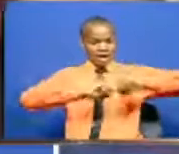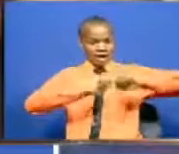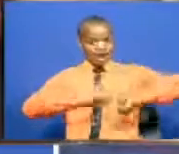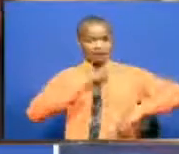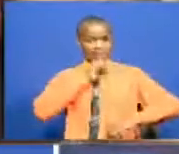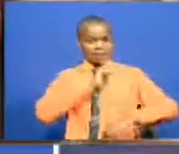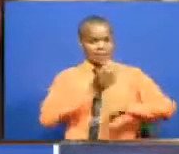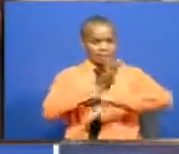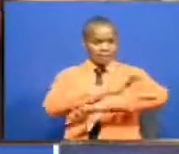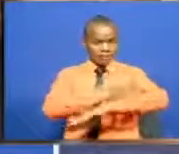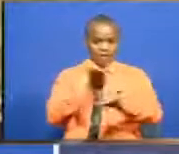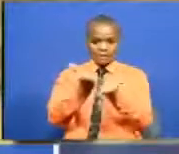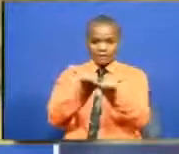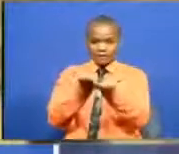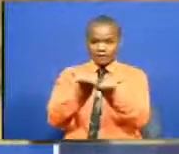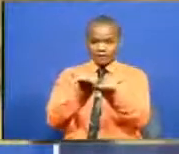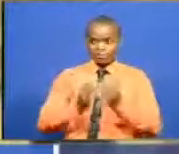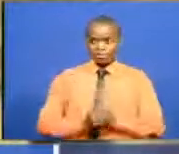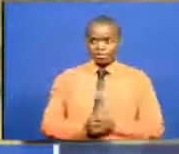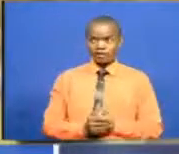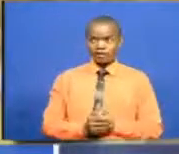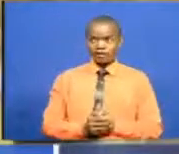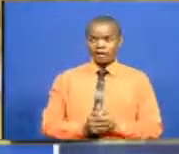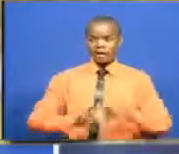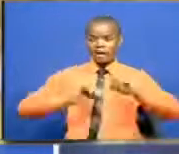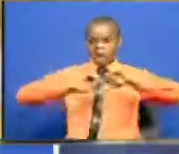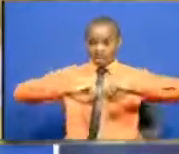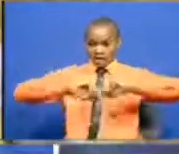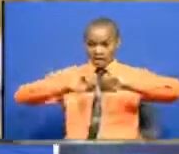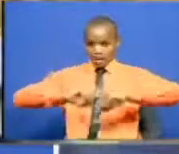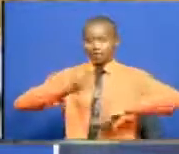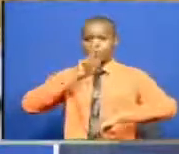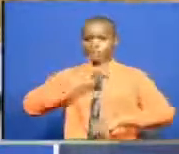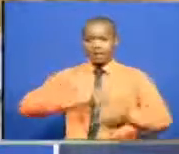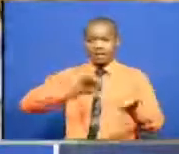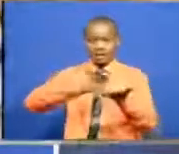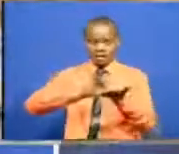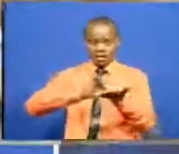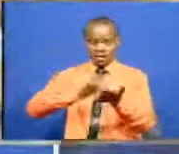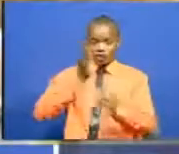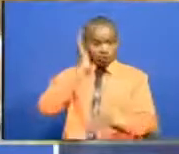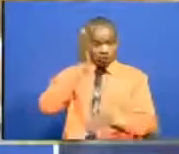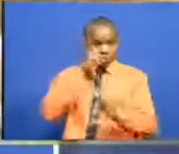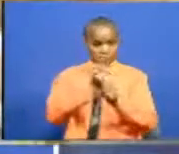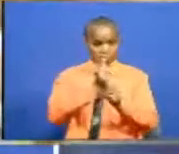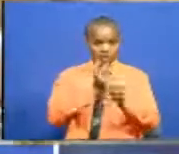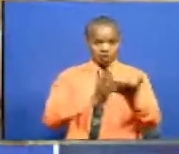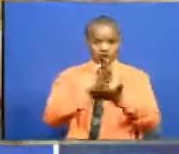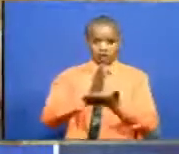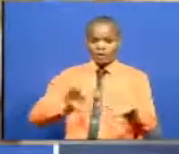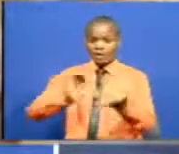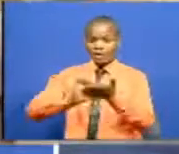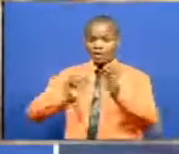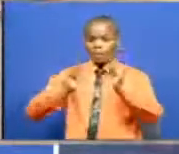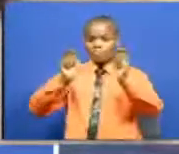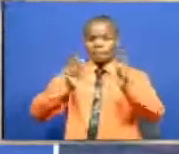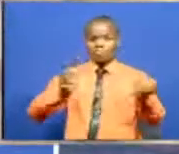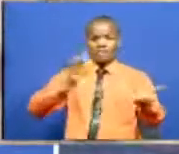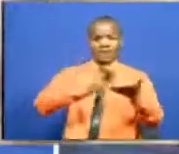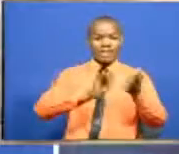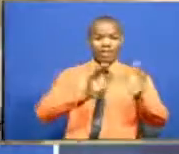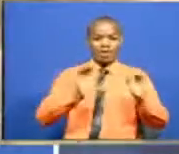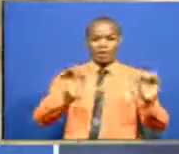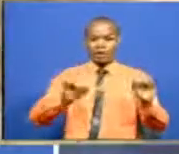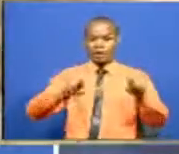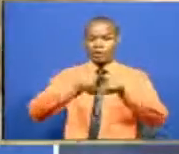end patient suffering. Majadiliano yataweza kuendelea kuhakikisha kwamba migomo kama hii haiwezi kufanyika tena. Na